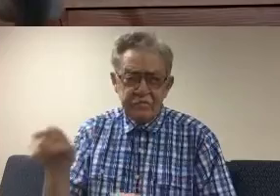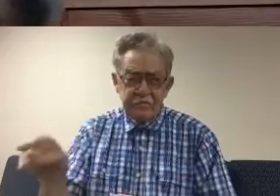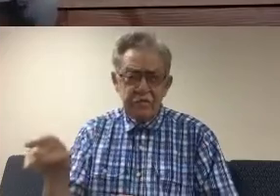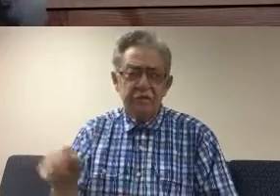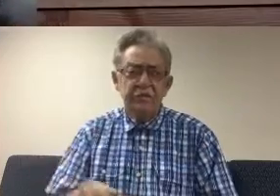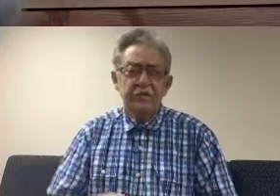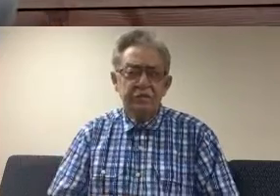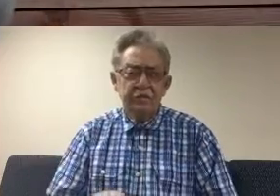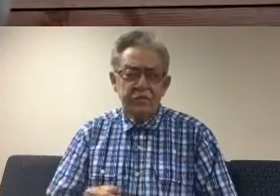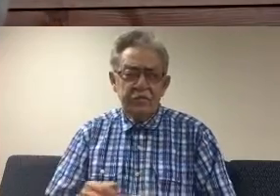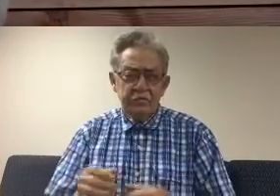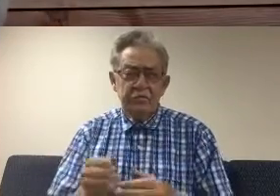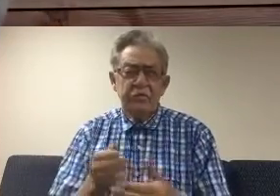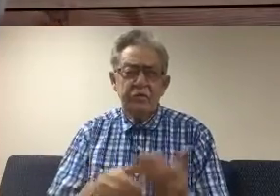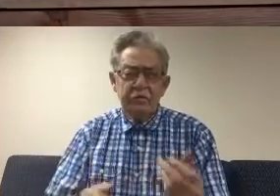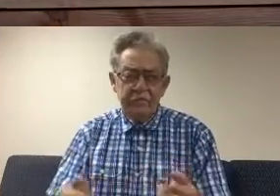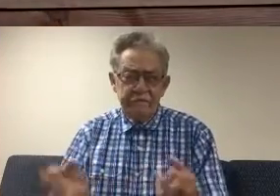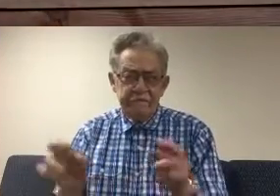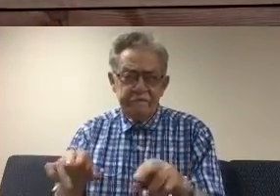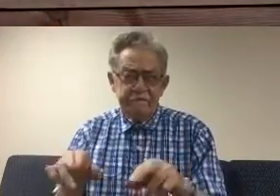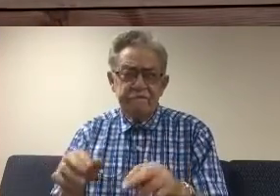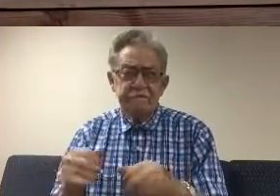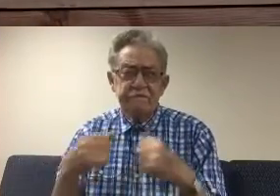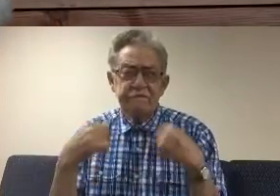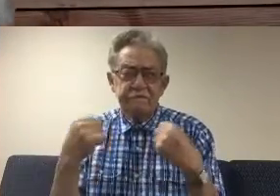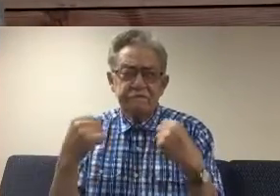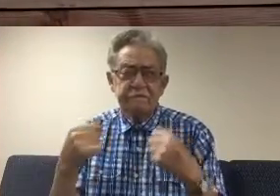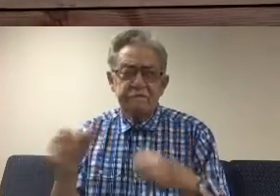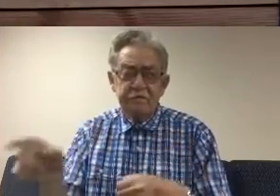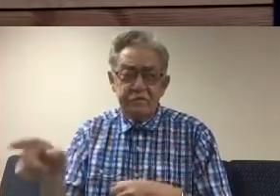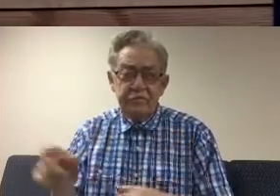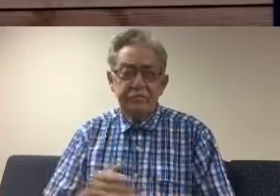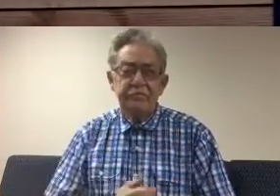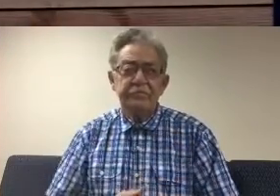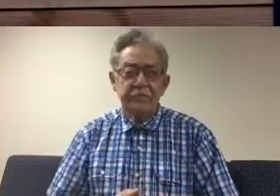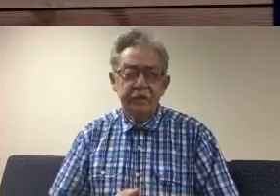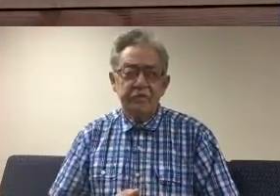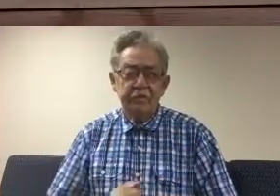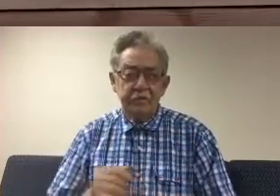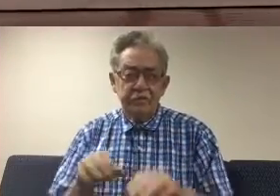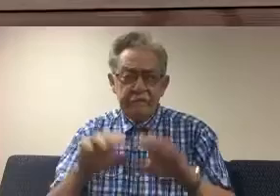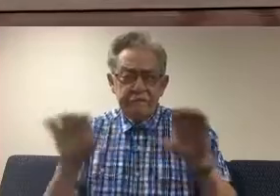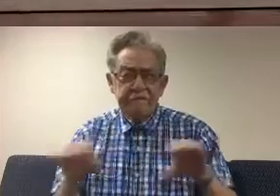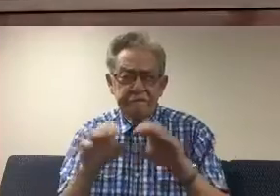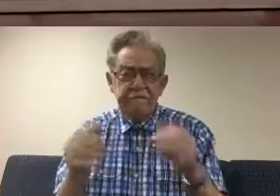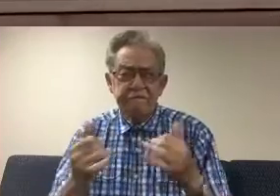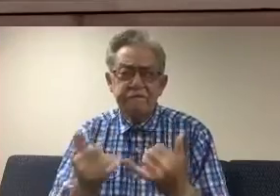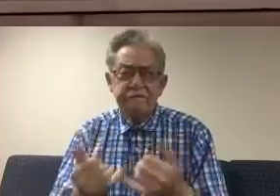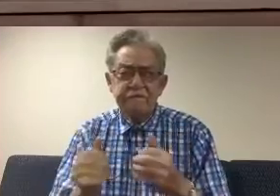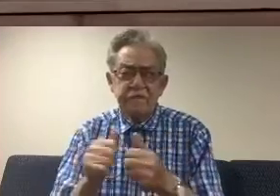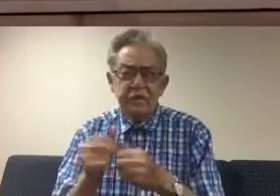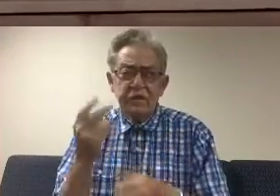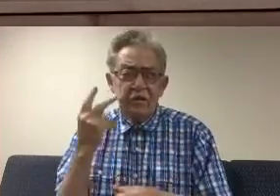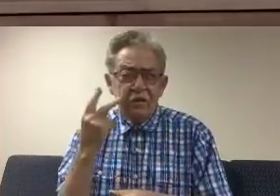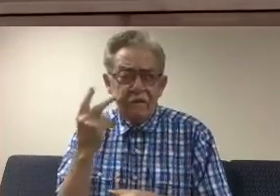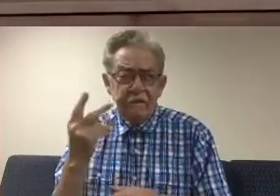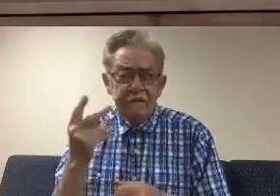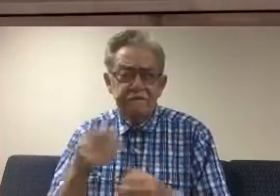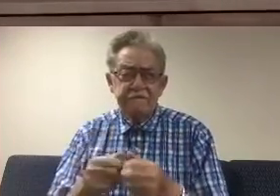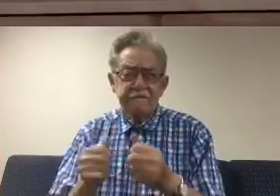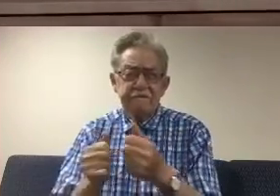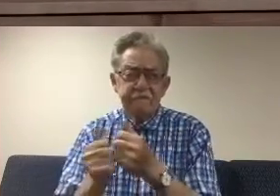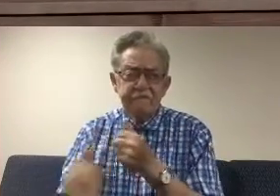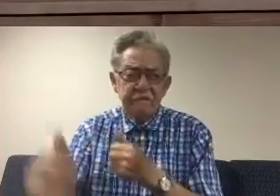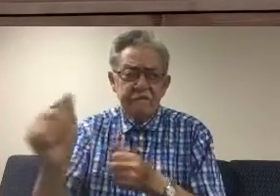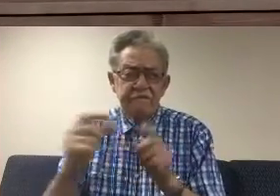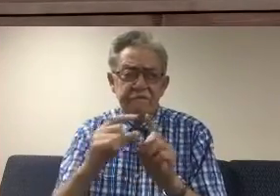any effectiveness there. And that's really how we have to deal with the issues today, is we need to look beyond the words, and we need to